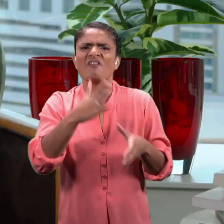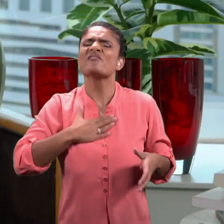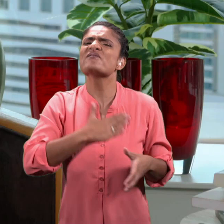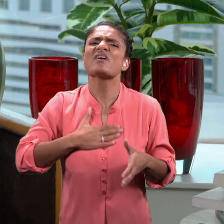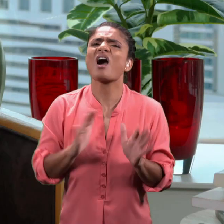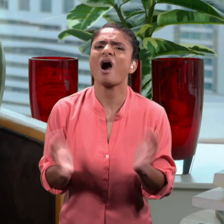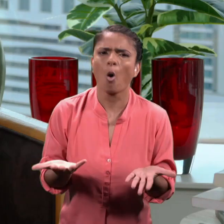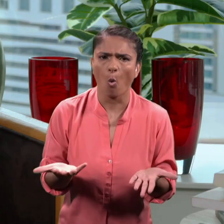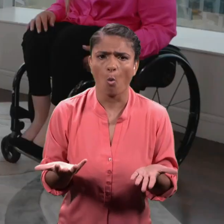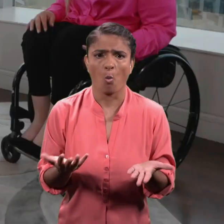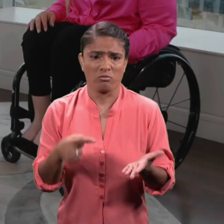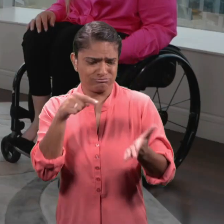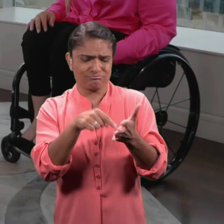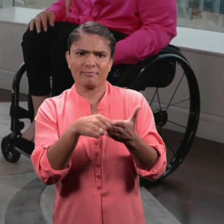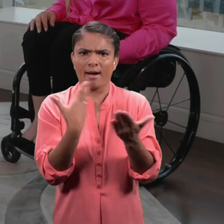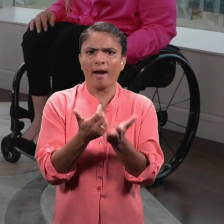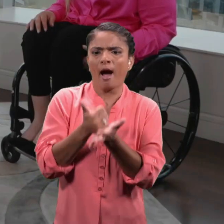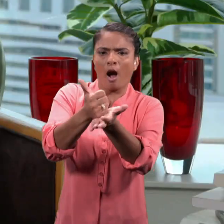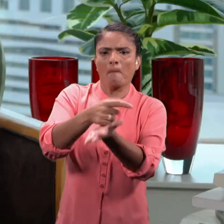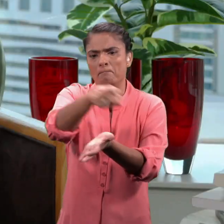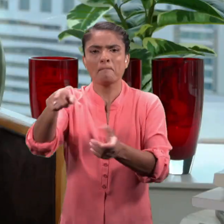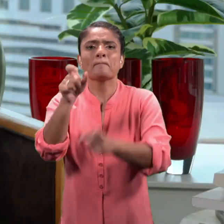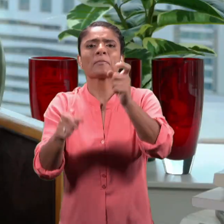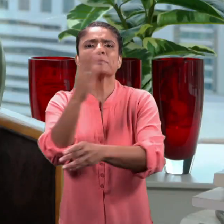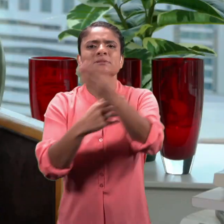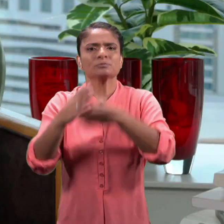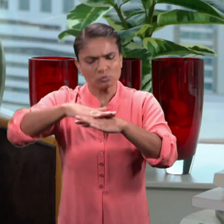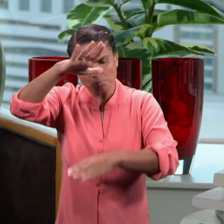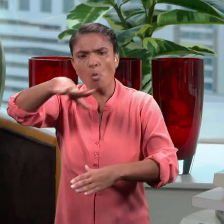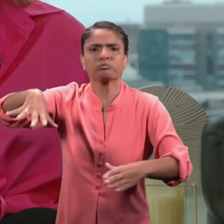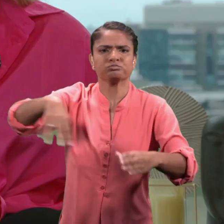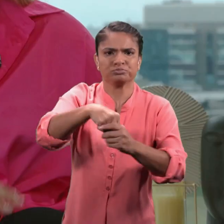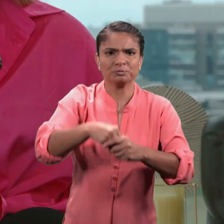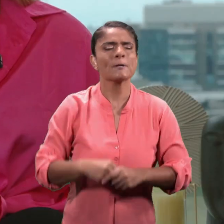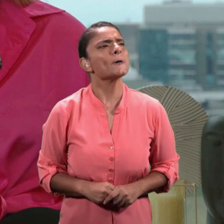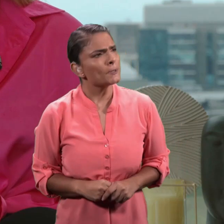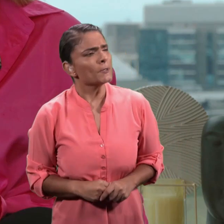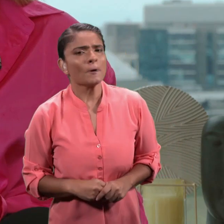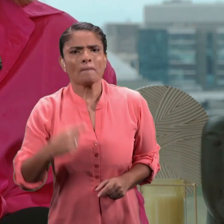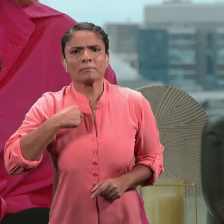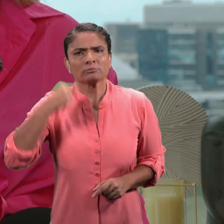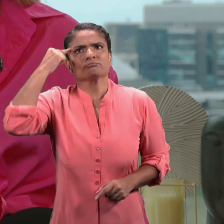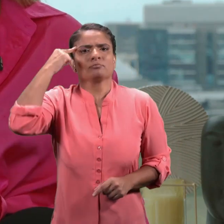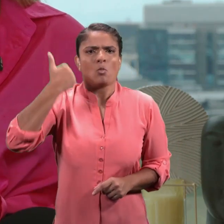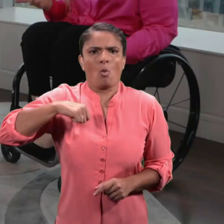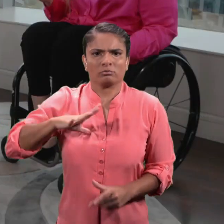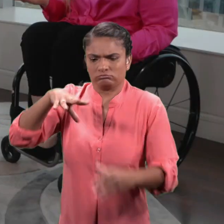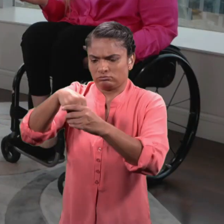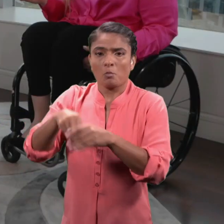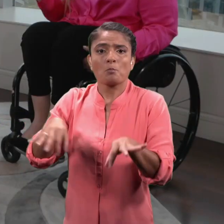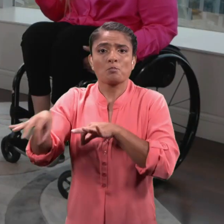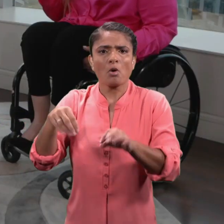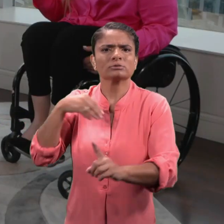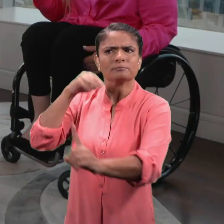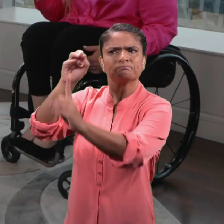wat jy voel rondom hierdie agentskap, Ja. wat ander agentskappe kan doen om ons meer in te sluit? Toe ek besluit het ek wil my modelloopbaan begin het, I reached